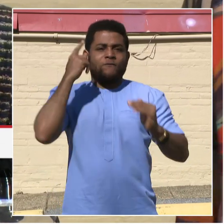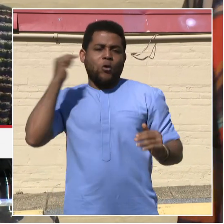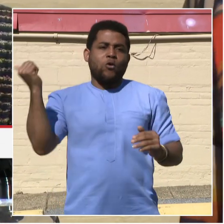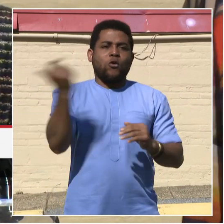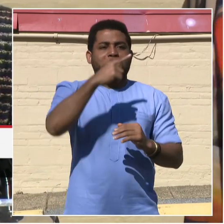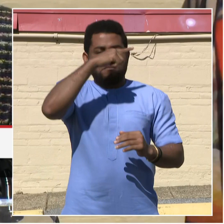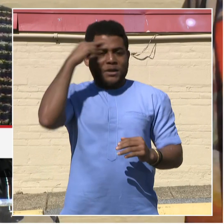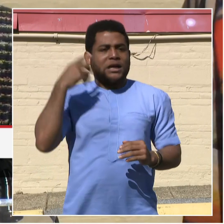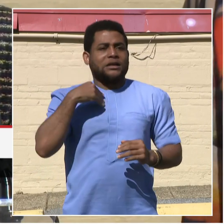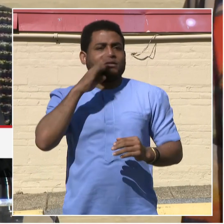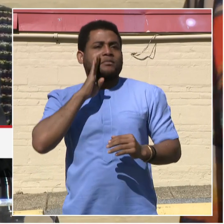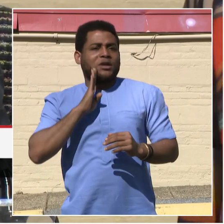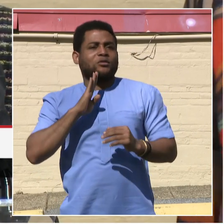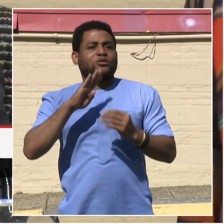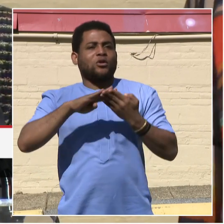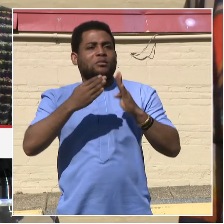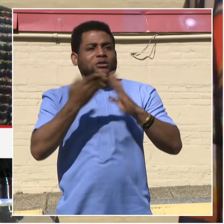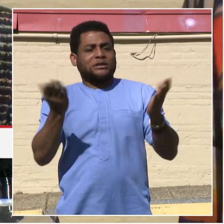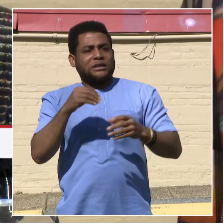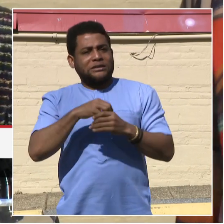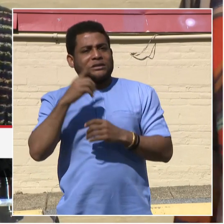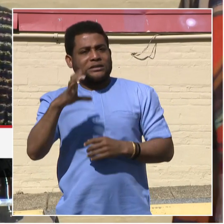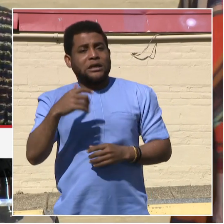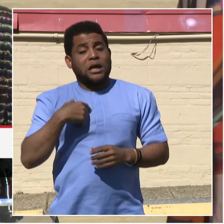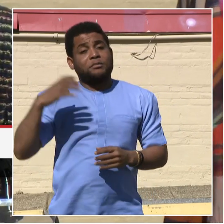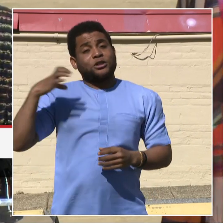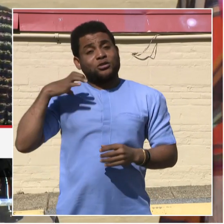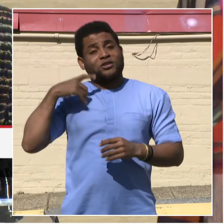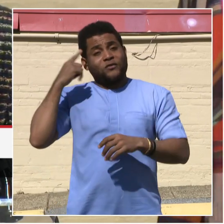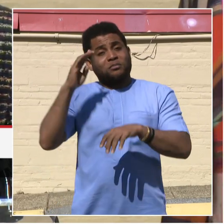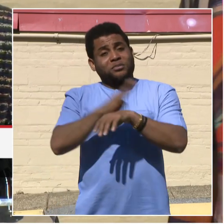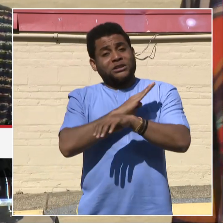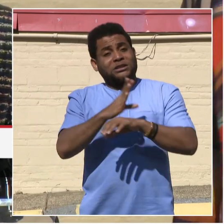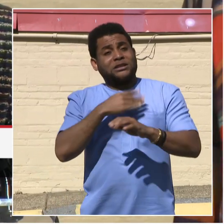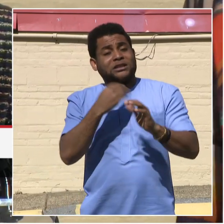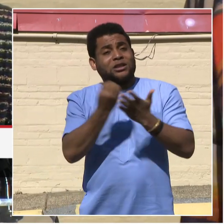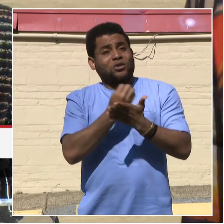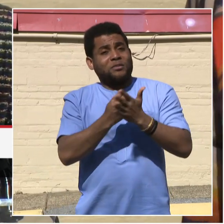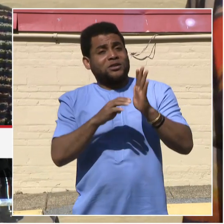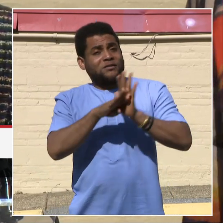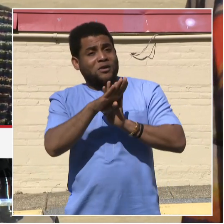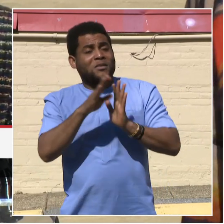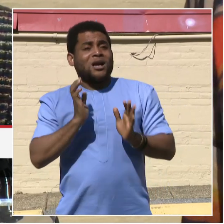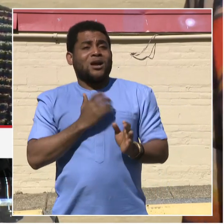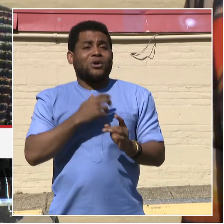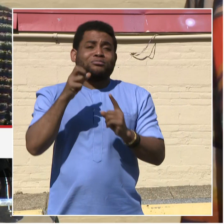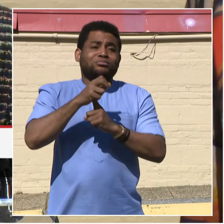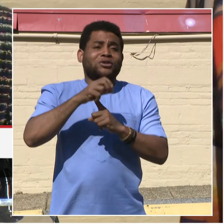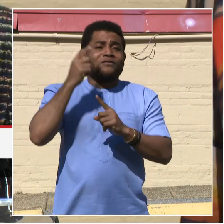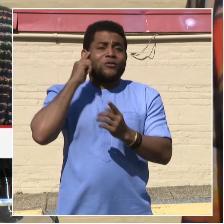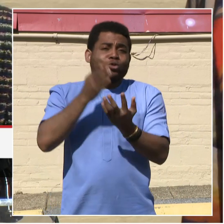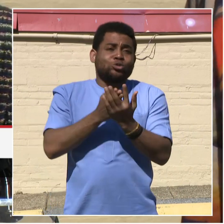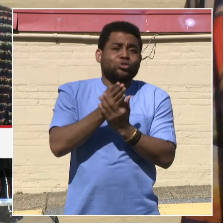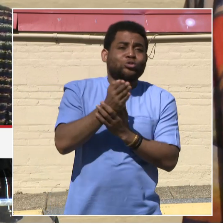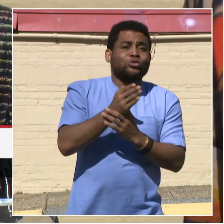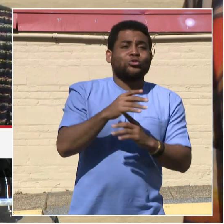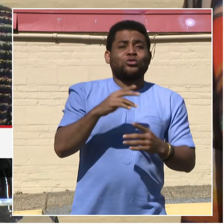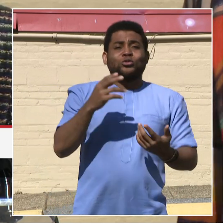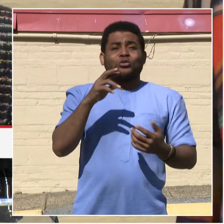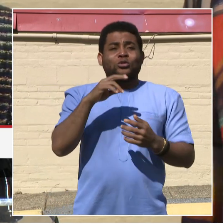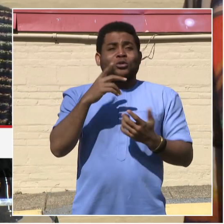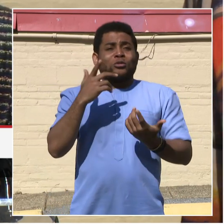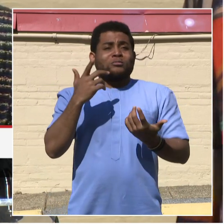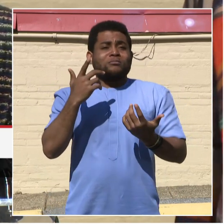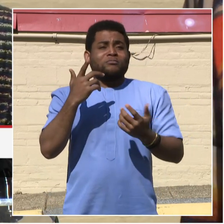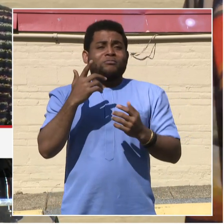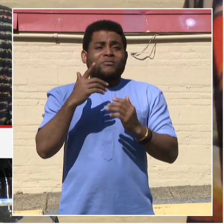nation's capital. As chair of the Committee on Business and Economic Development, I've championed workers and small businesses through the lens of racial equity, especially during the pandemic. That